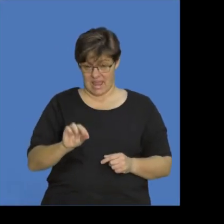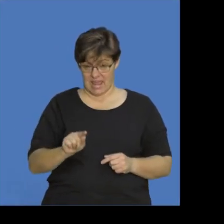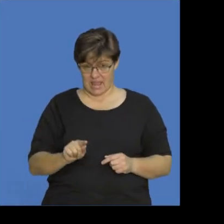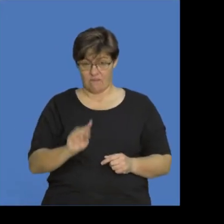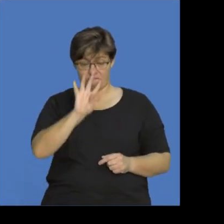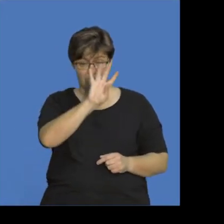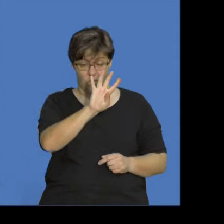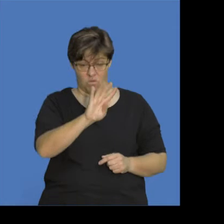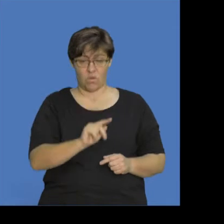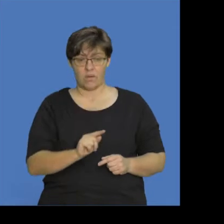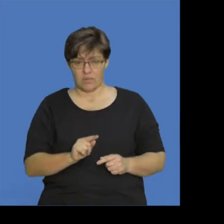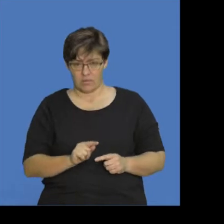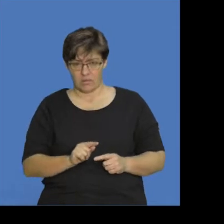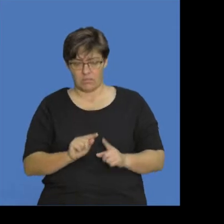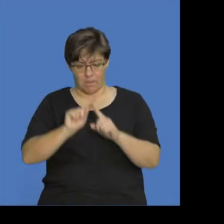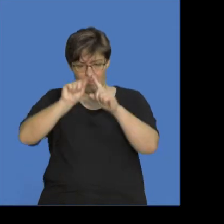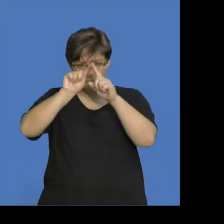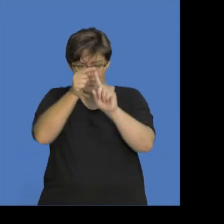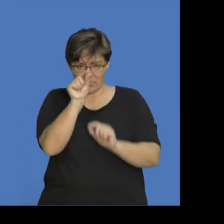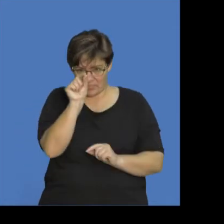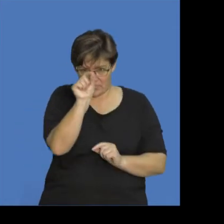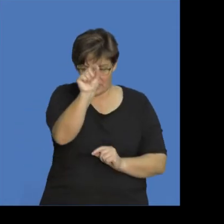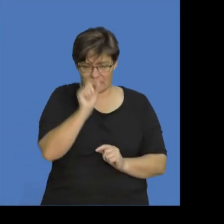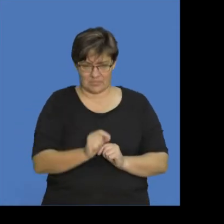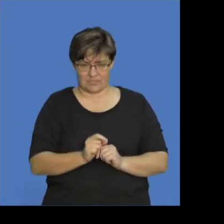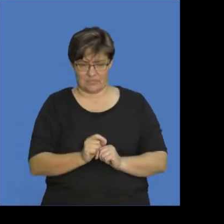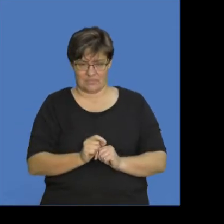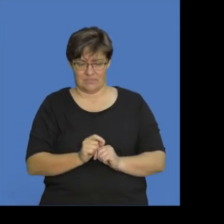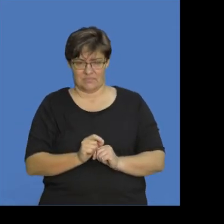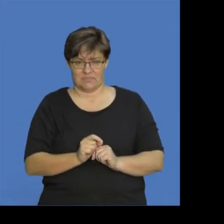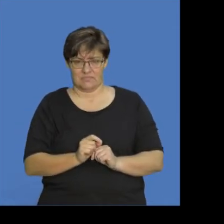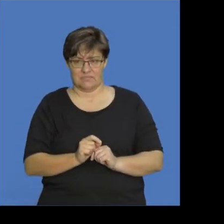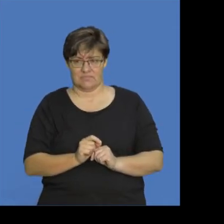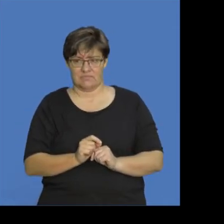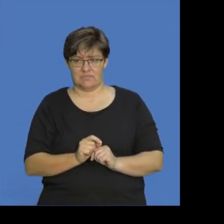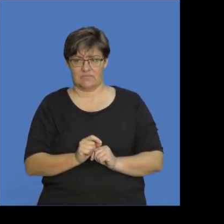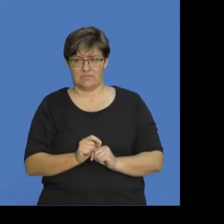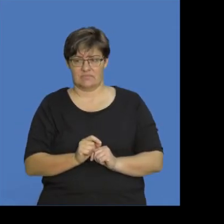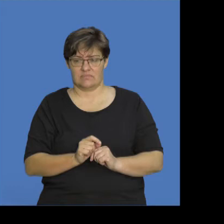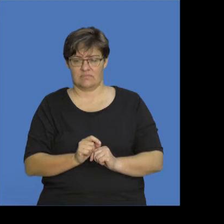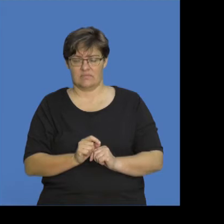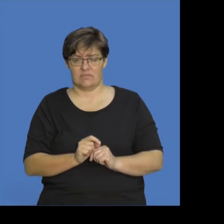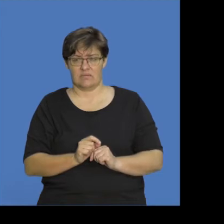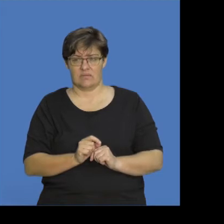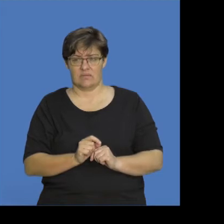at Monday is 4 degrees Celsius, that will be a point, which is a coordinate.